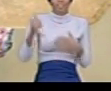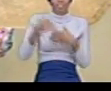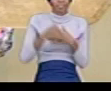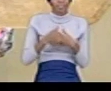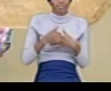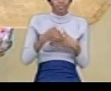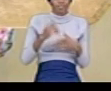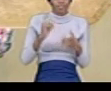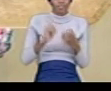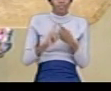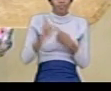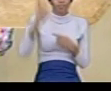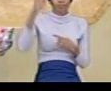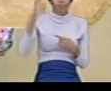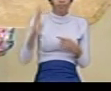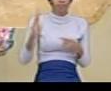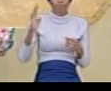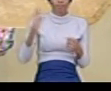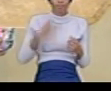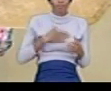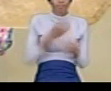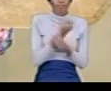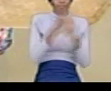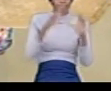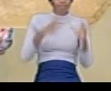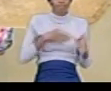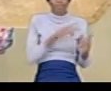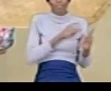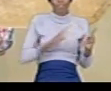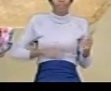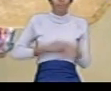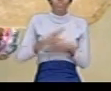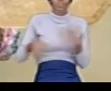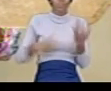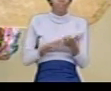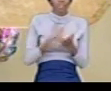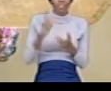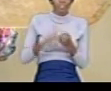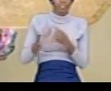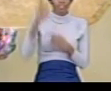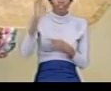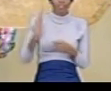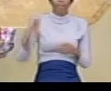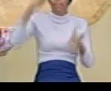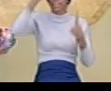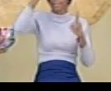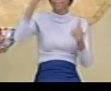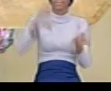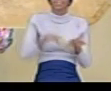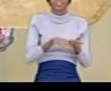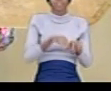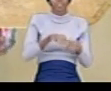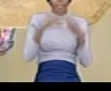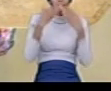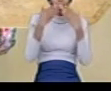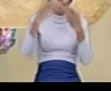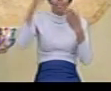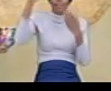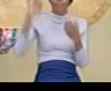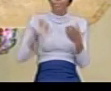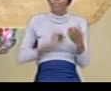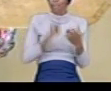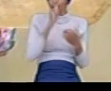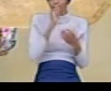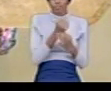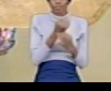to God, my Savior and King. All glory to God. Thank